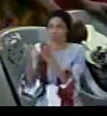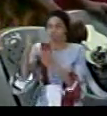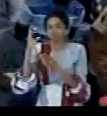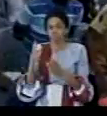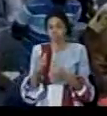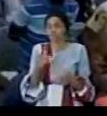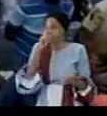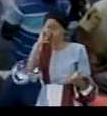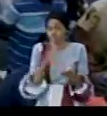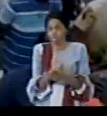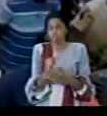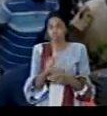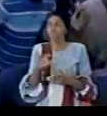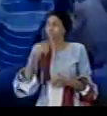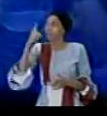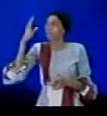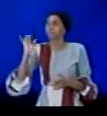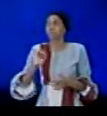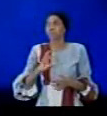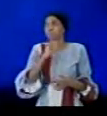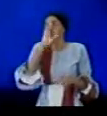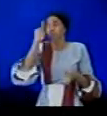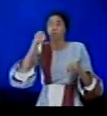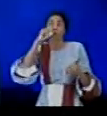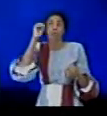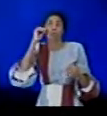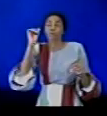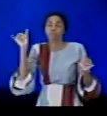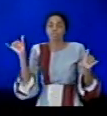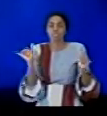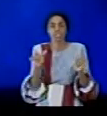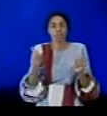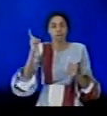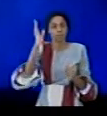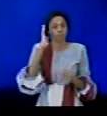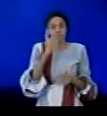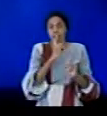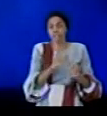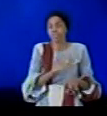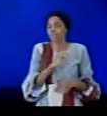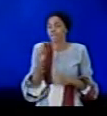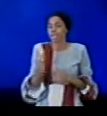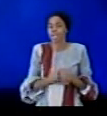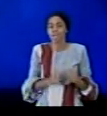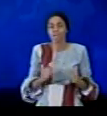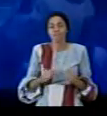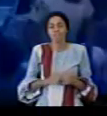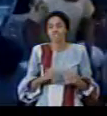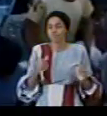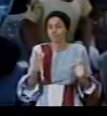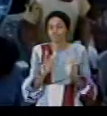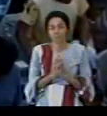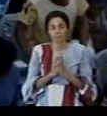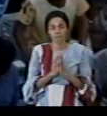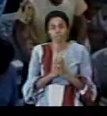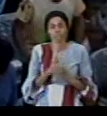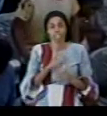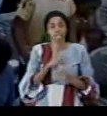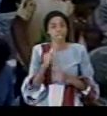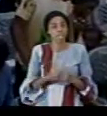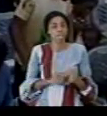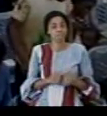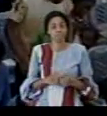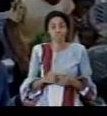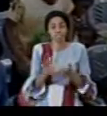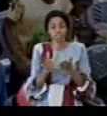same. God will answer every prayer. God will answer every problem that you have brought here today. Or